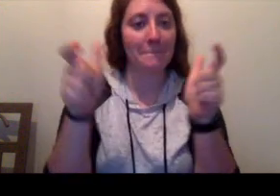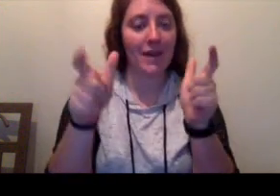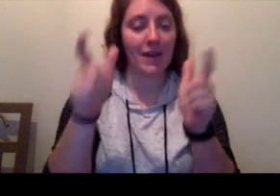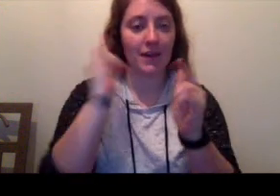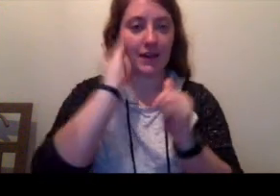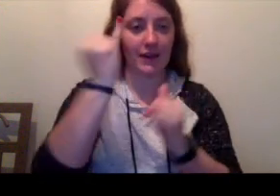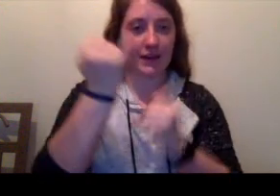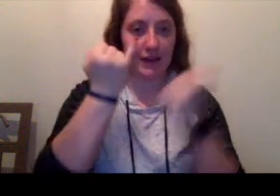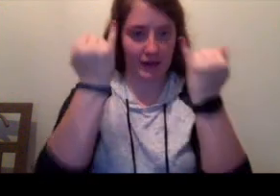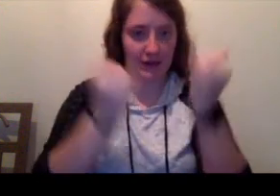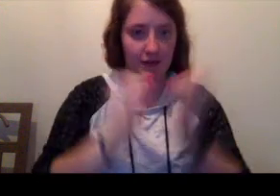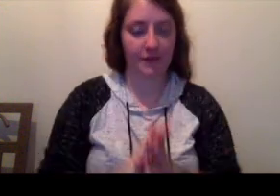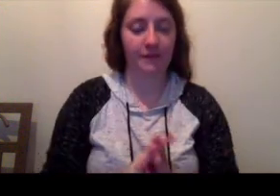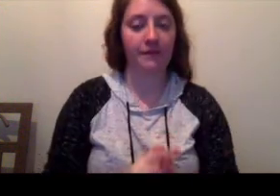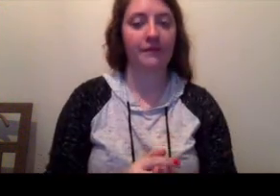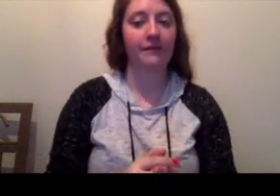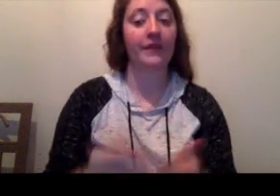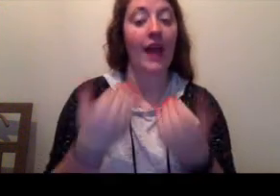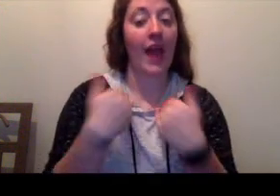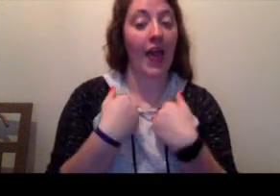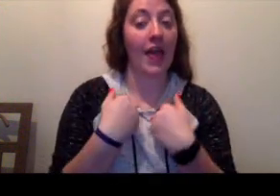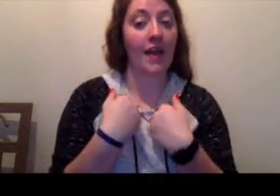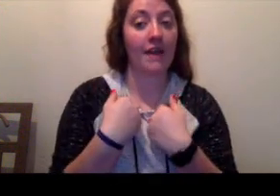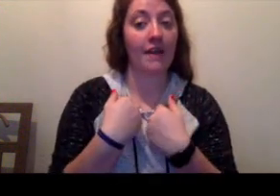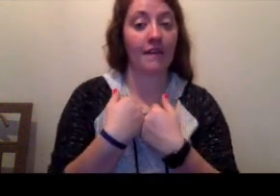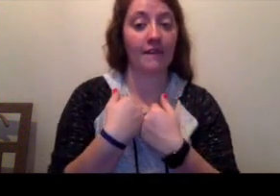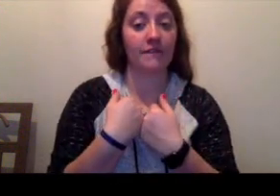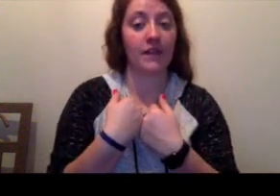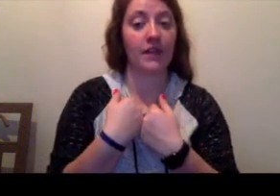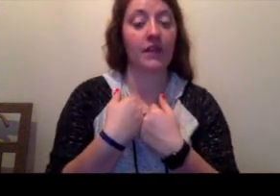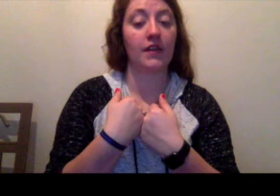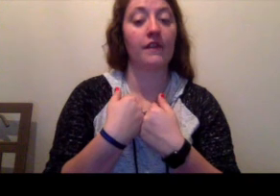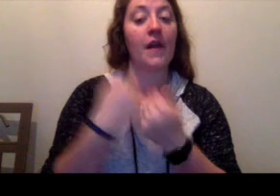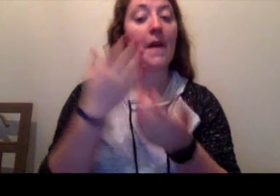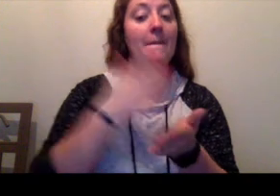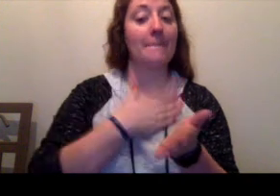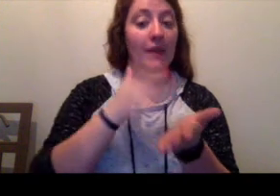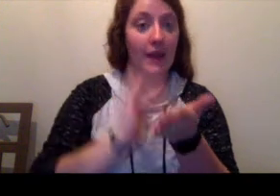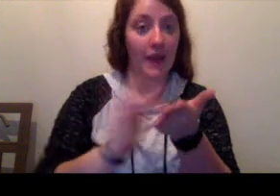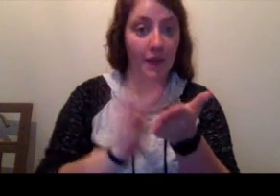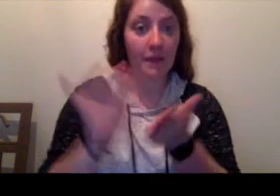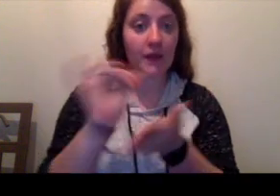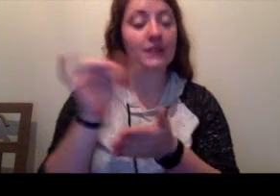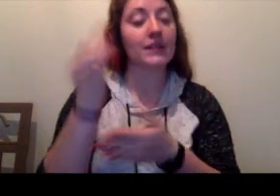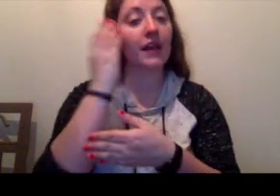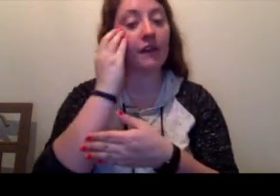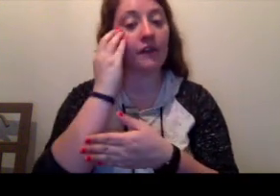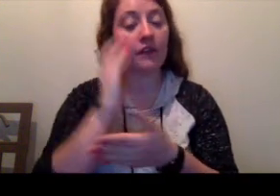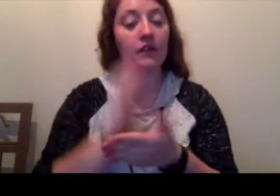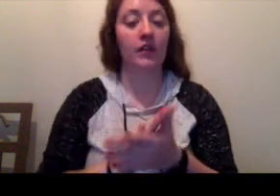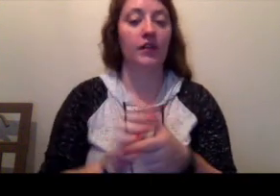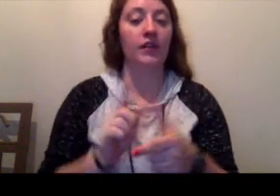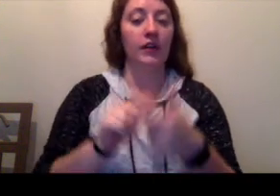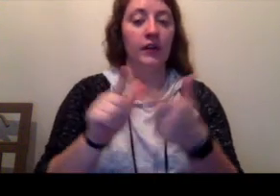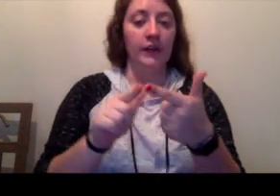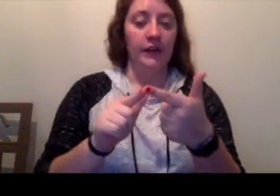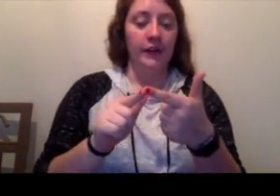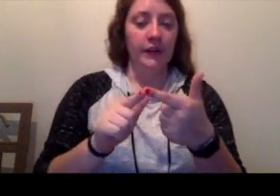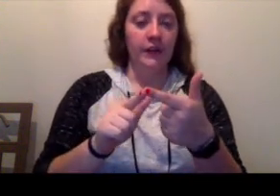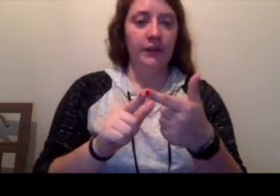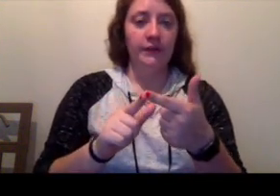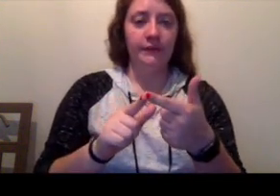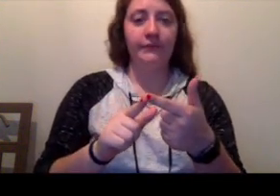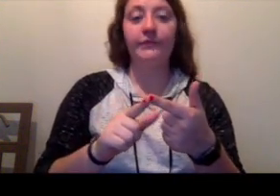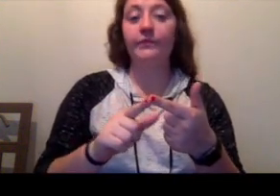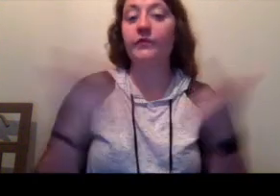time on smartphones. I have the fact that my iPad is just like a smartphone and I'm on it all day. I talk about